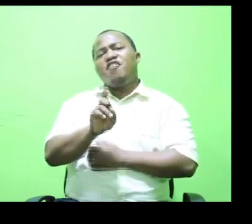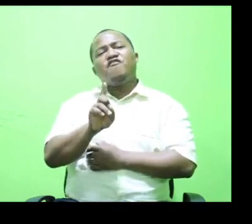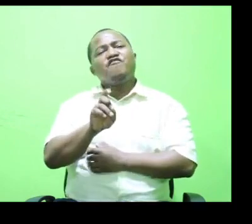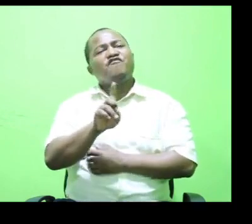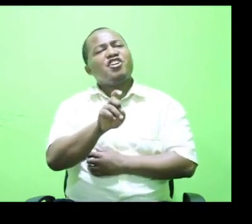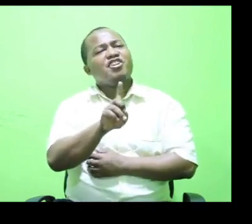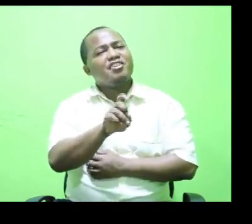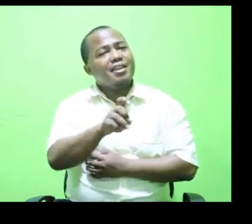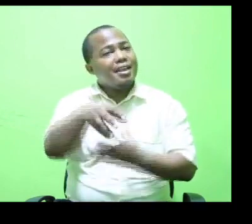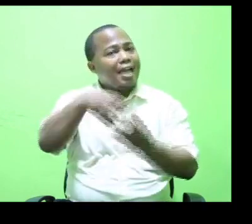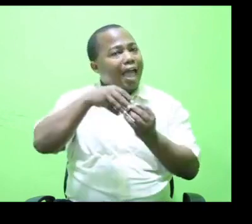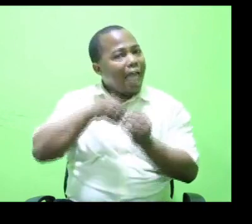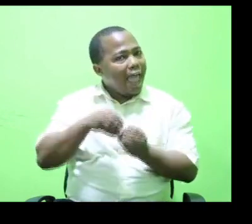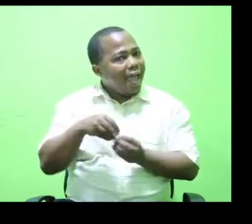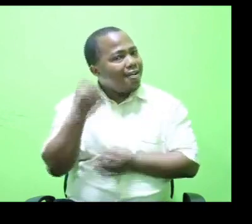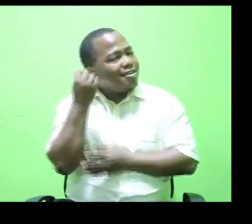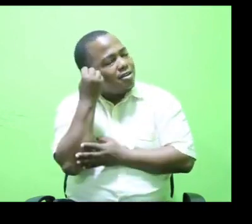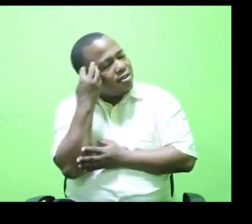and disease.